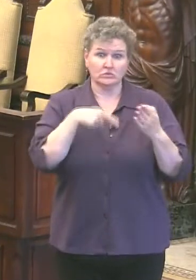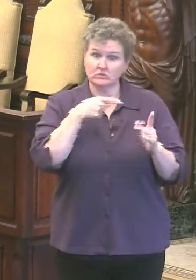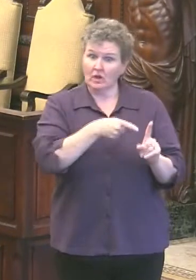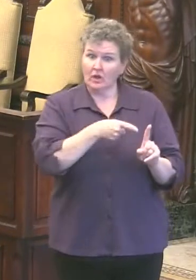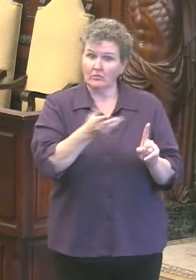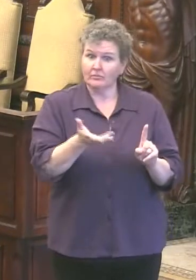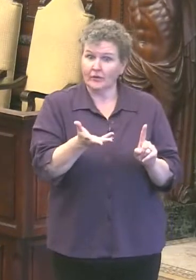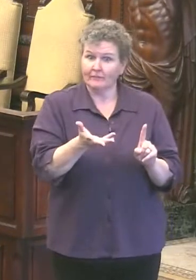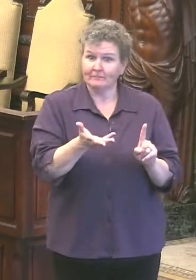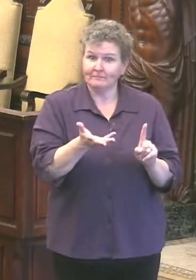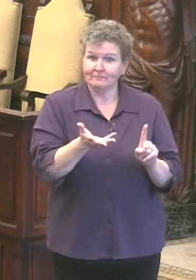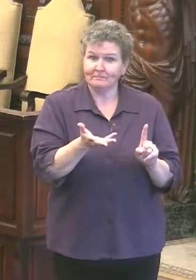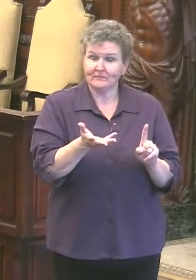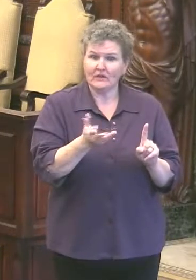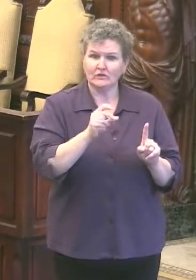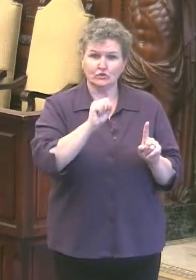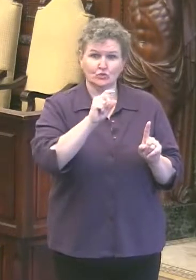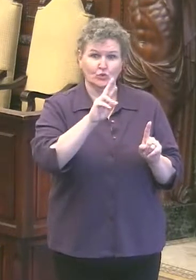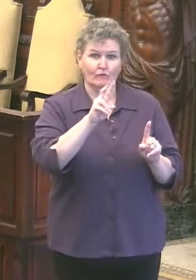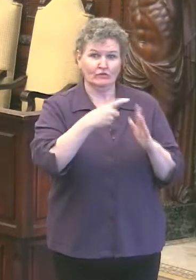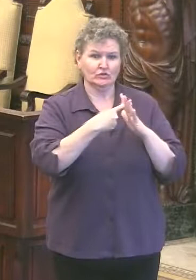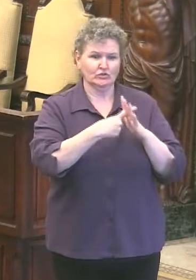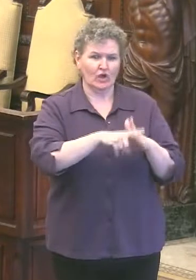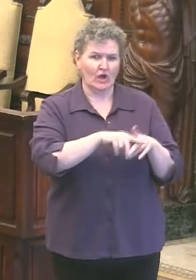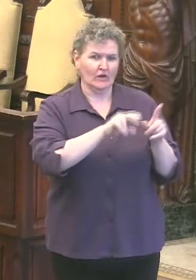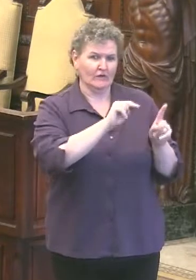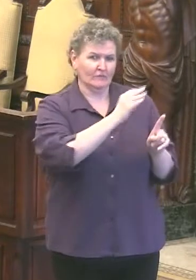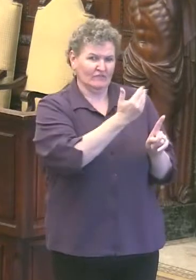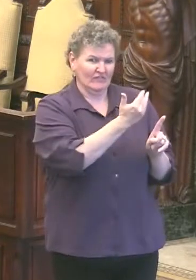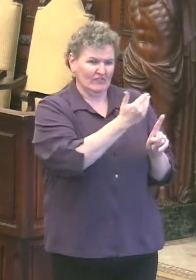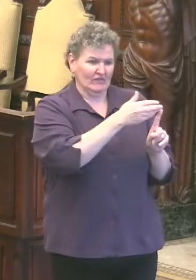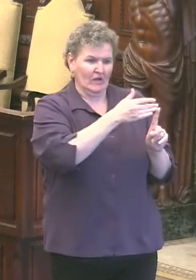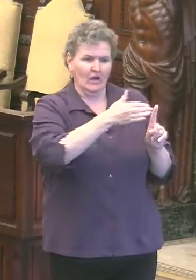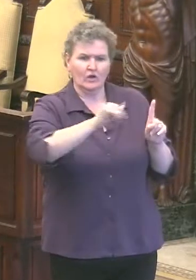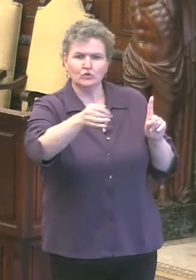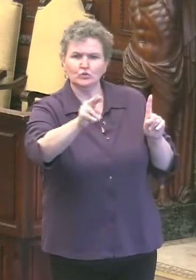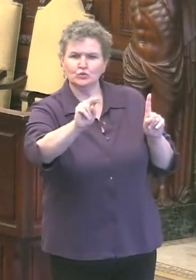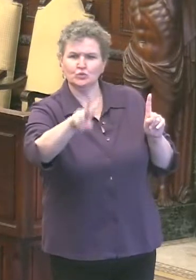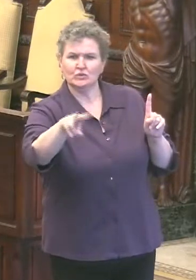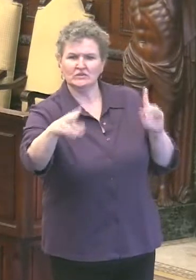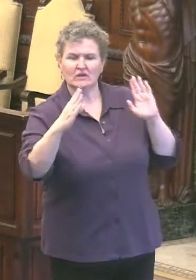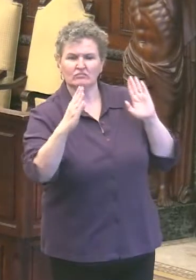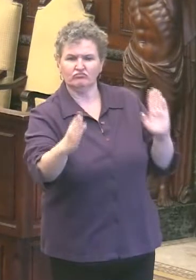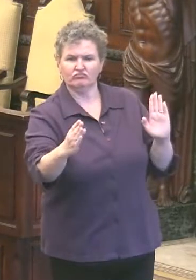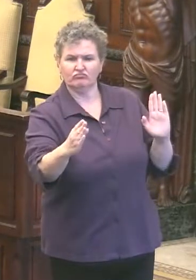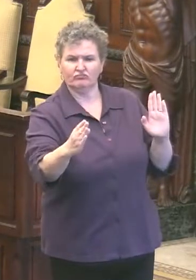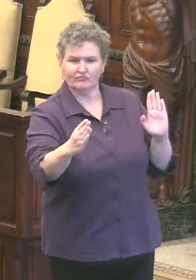June 15th through June 22nd, found that the top three safety measures